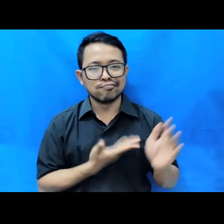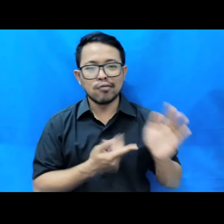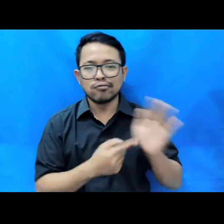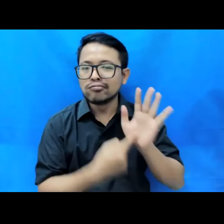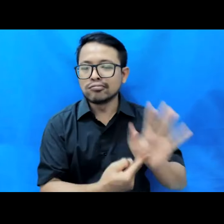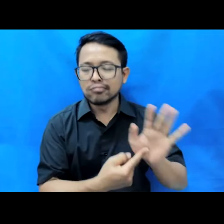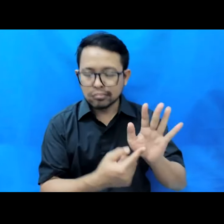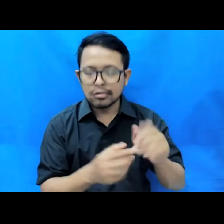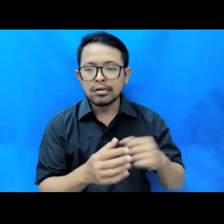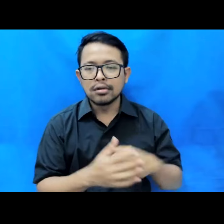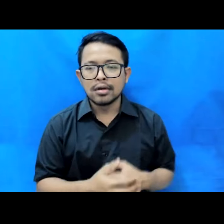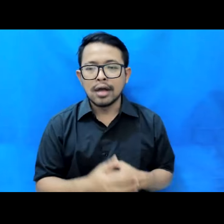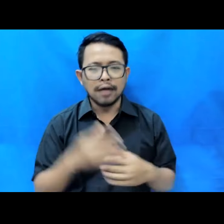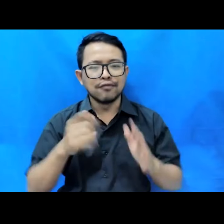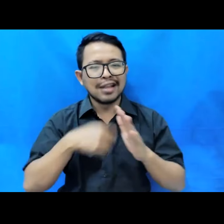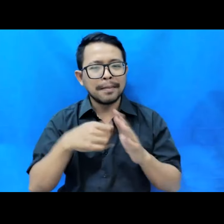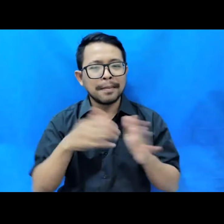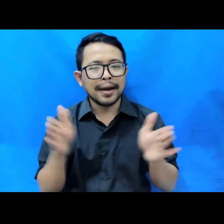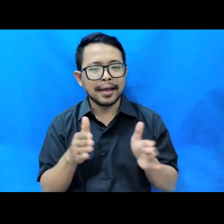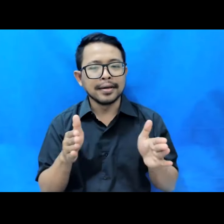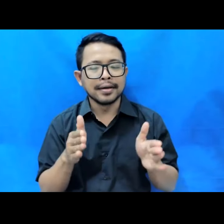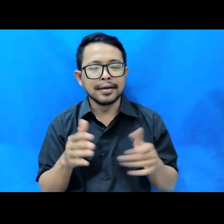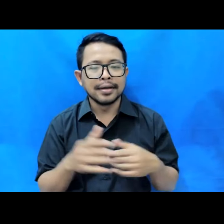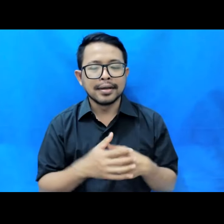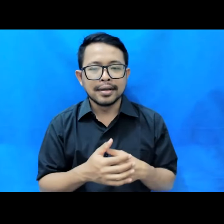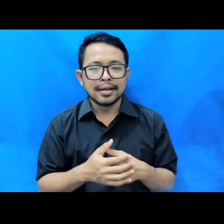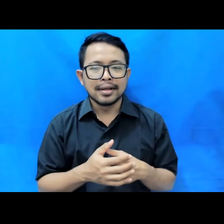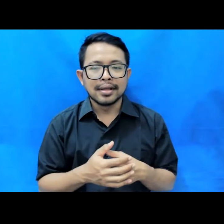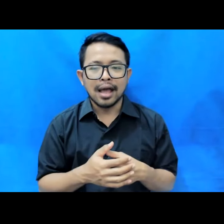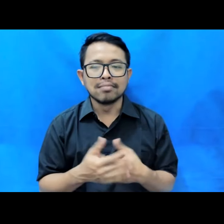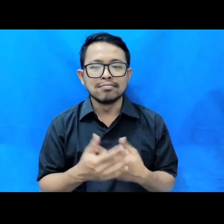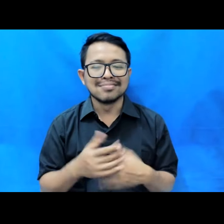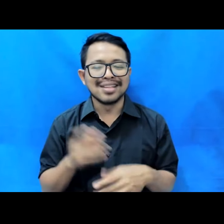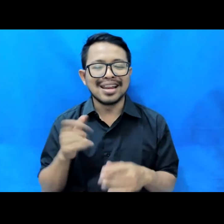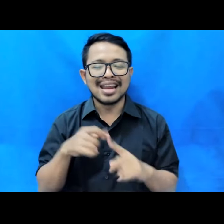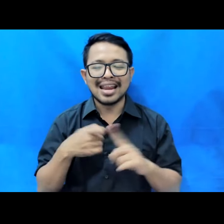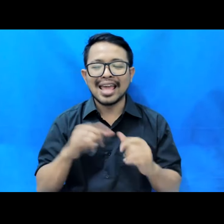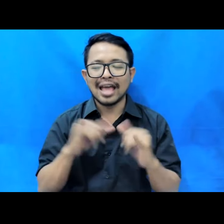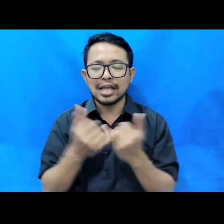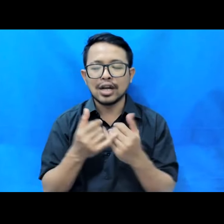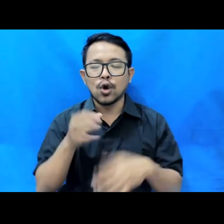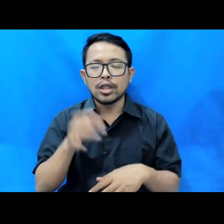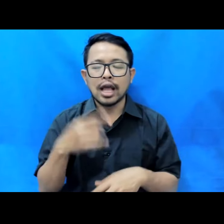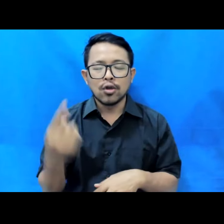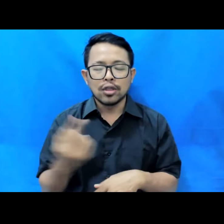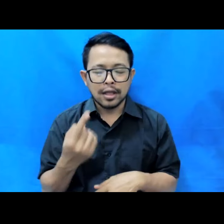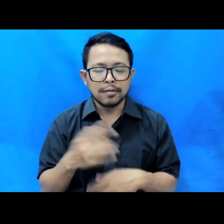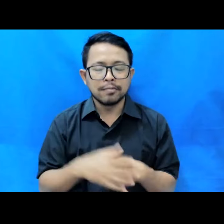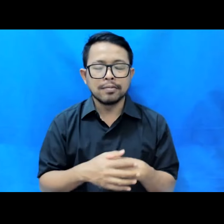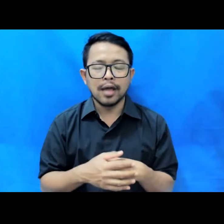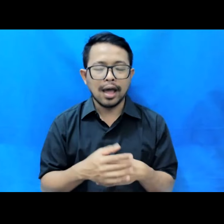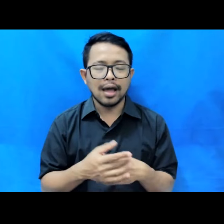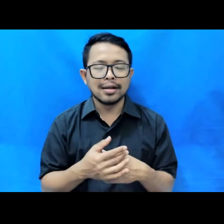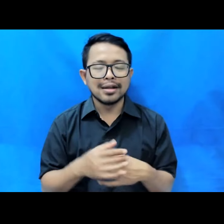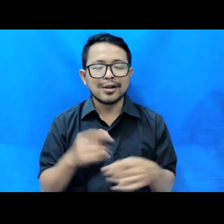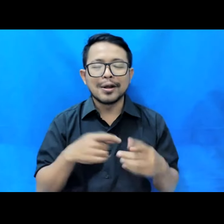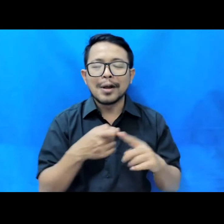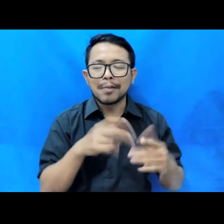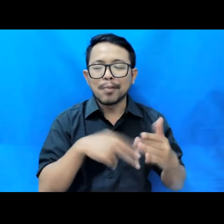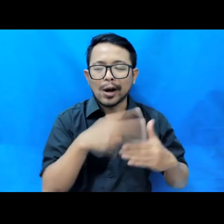that Kota Kita and Kaki Kota have been doing in Banjarmasin as part of the AT 2030 program. Just to give